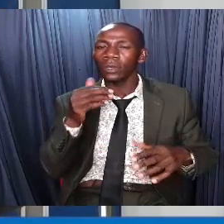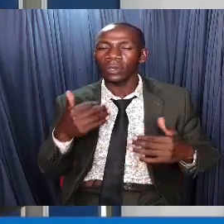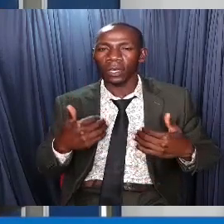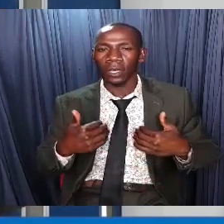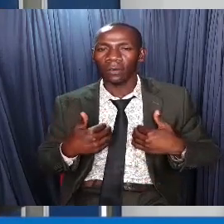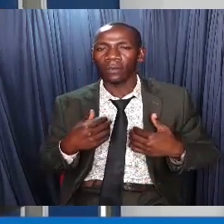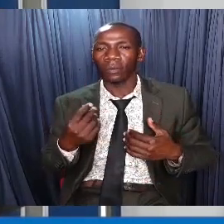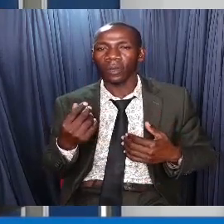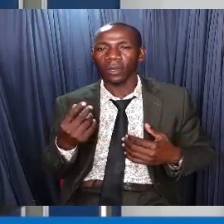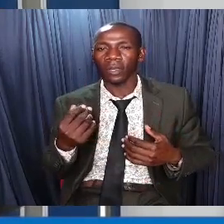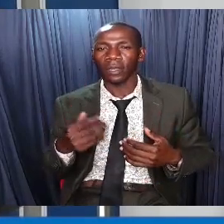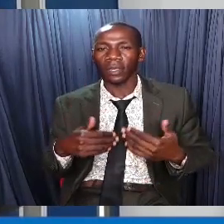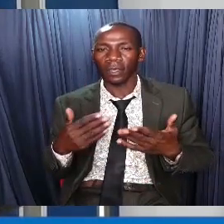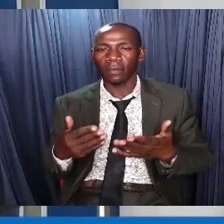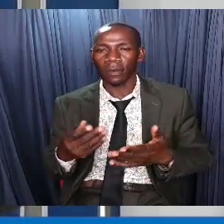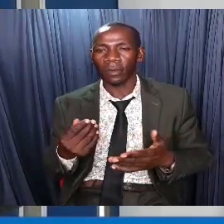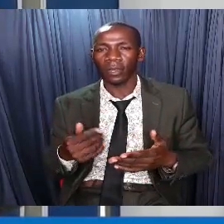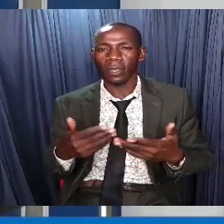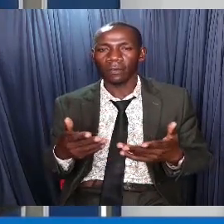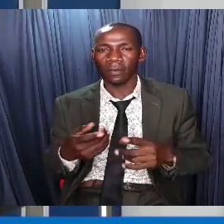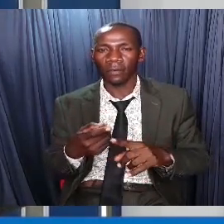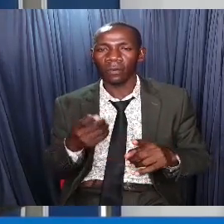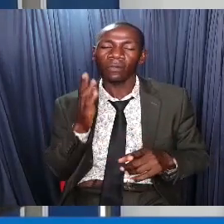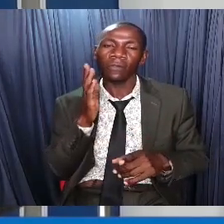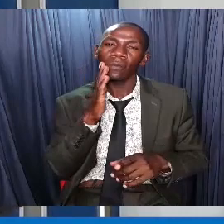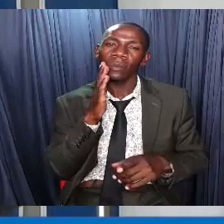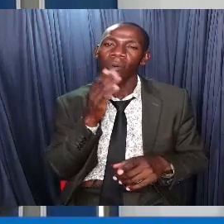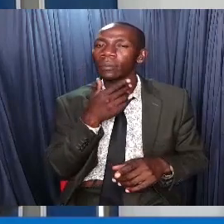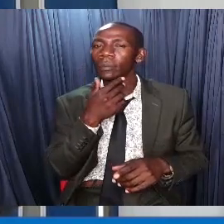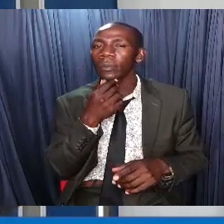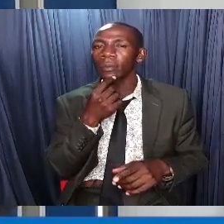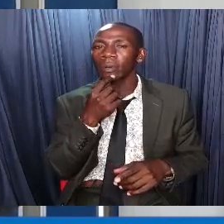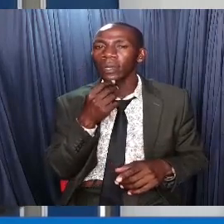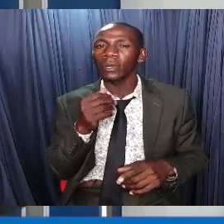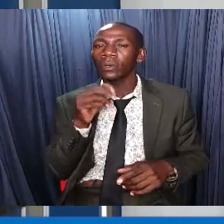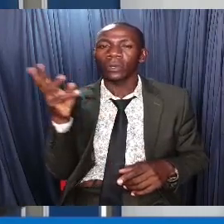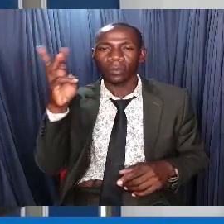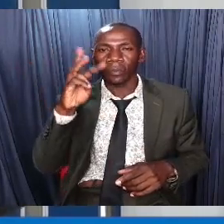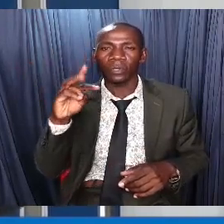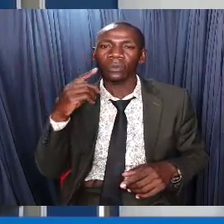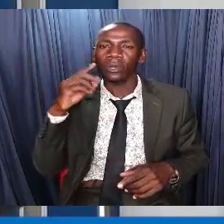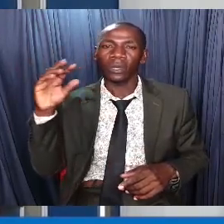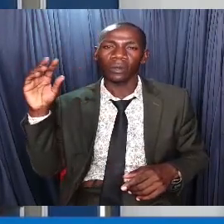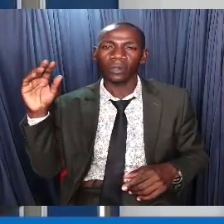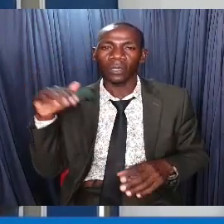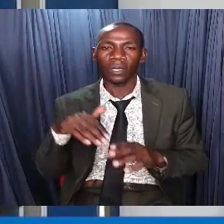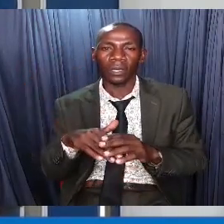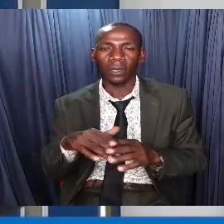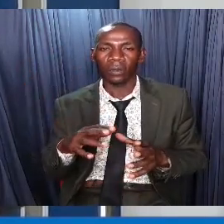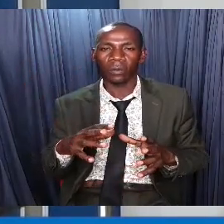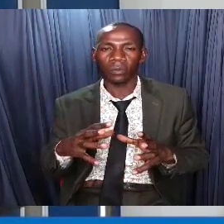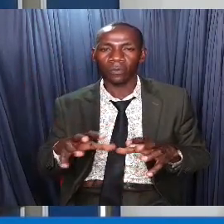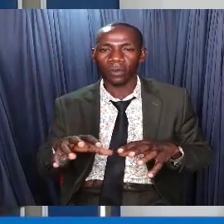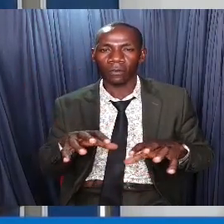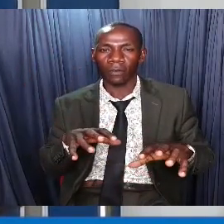ile nimepewa na baba pocket money. I never had my own money. The pocket money I was given. Mfukoni sikosi 100. In my pocket I had at least 100. Kundini hapo. That is what